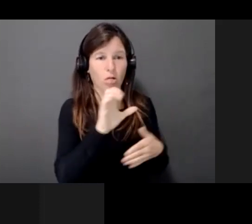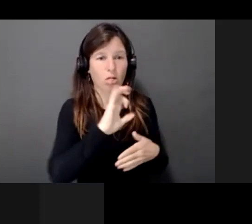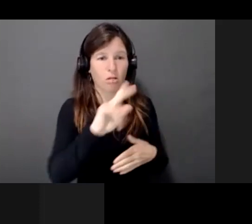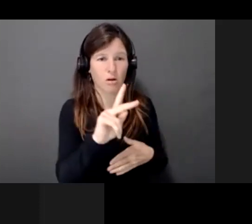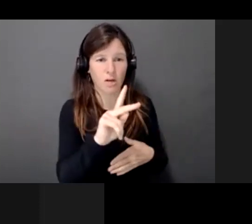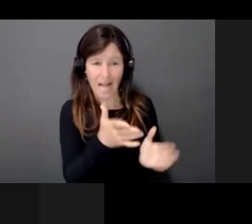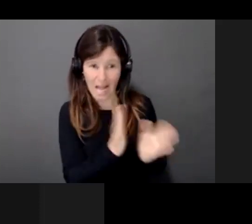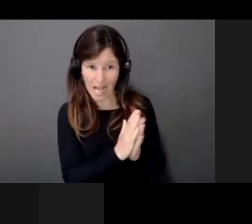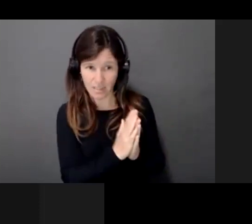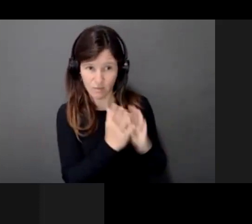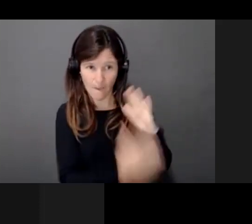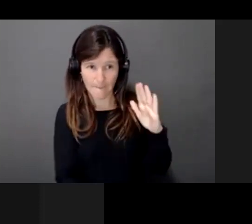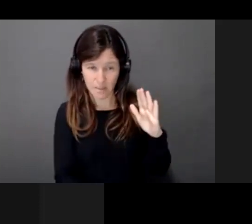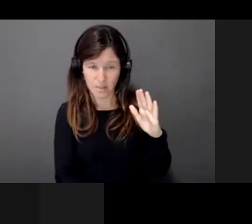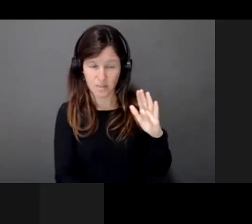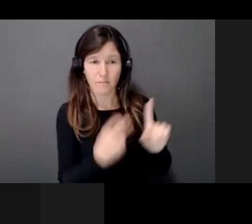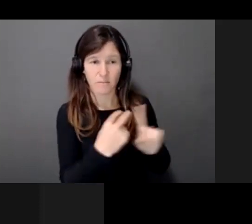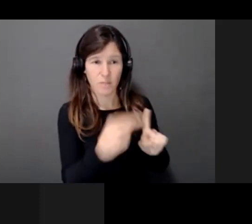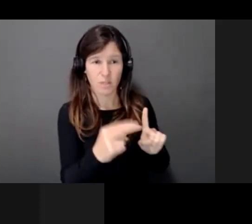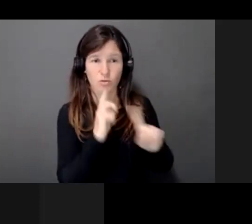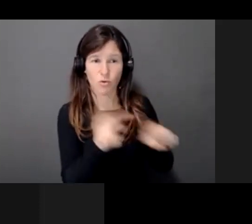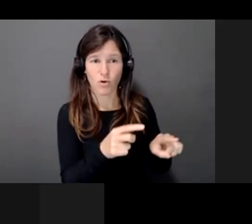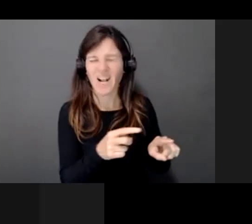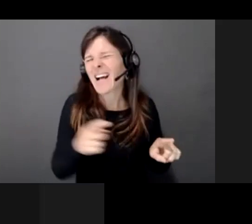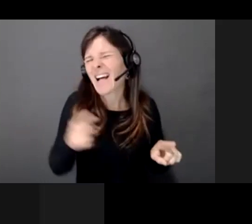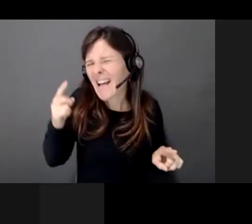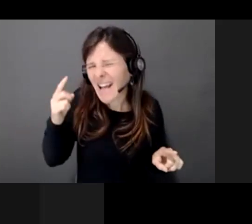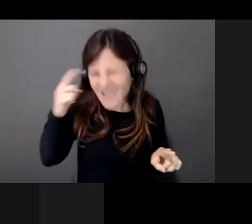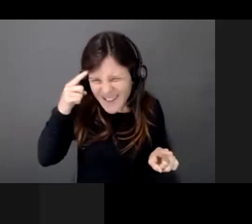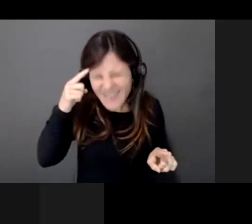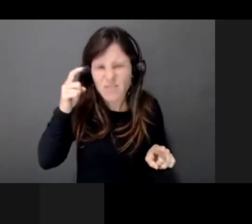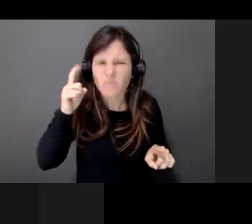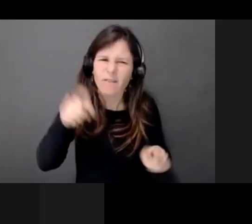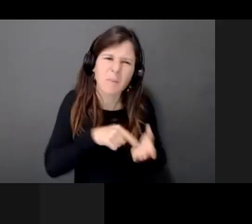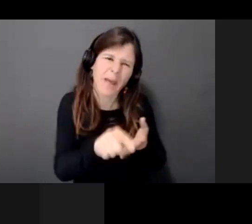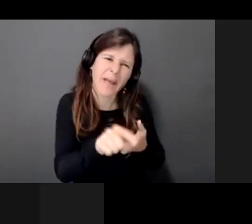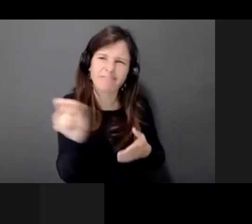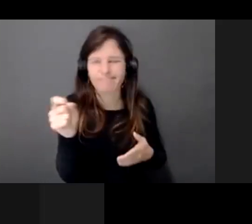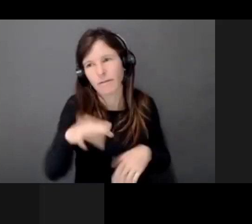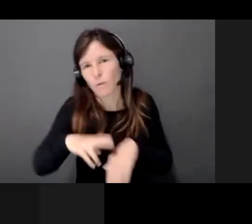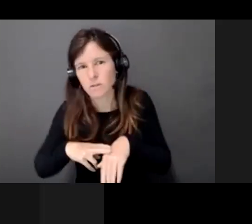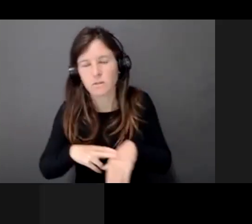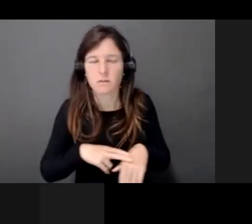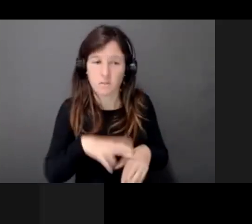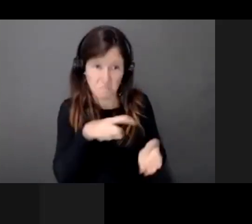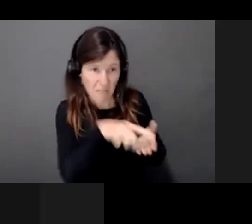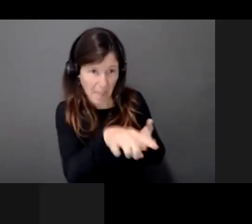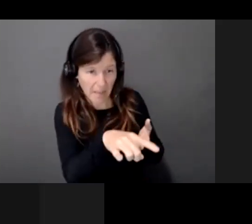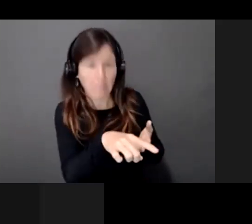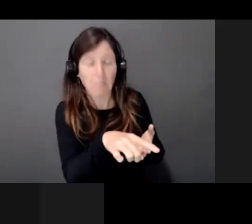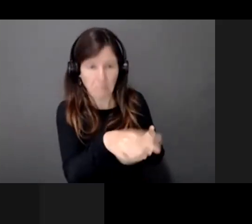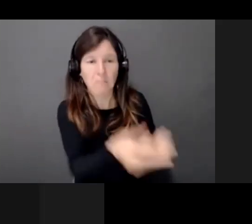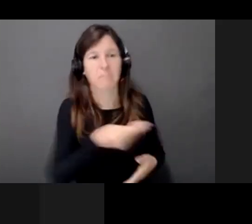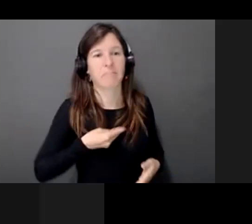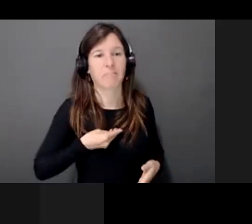get a copy of it. I think there probably is a fee to be paid, of course, to get the copy of the information number. If you don't have the information